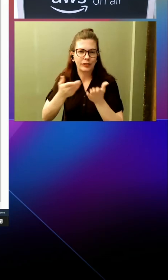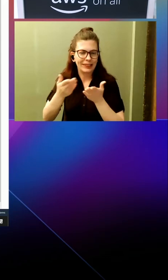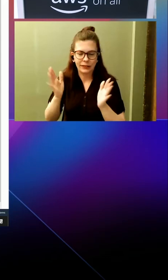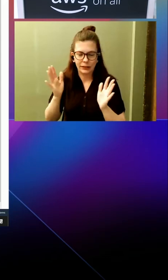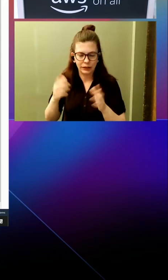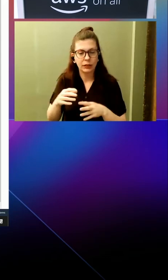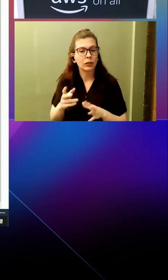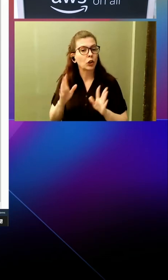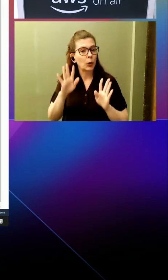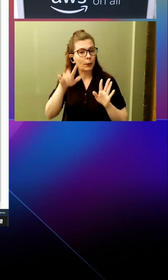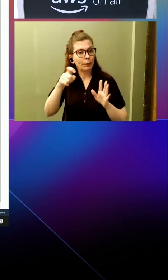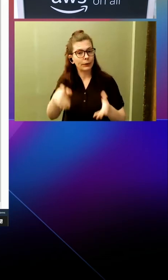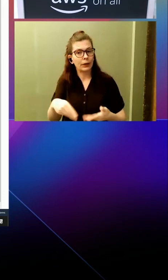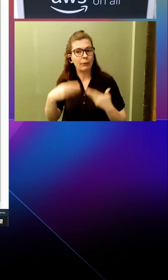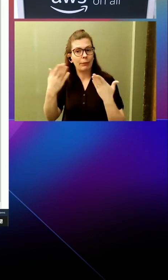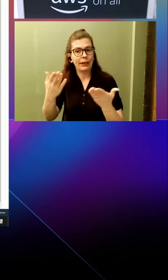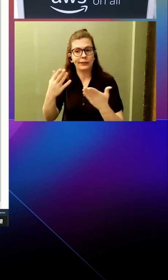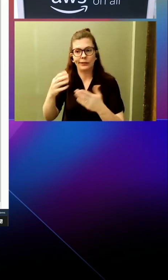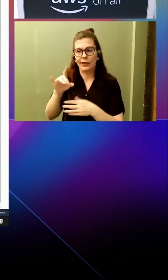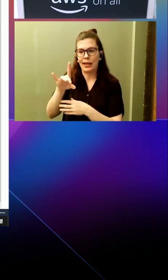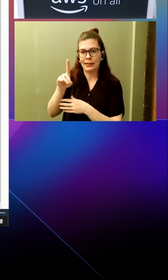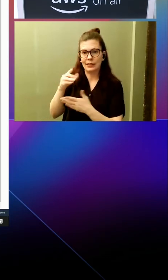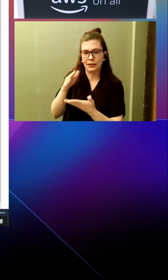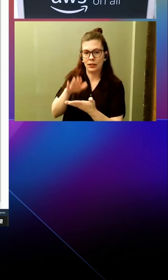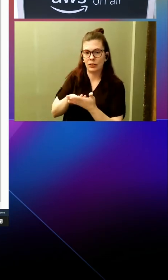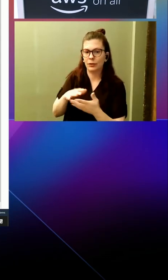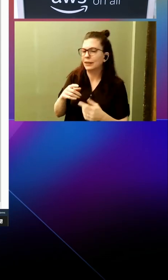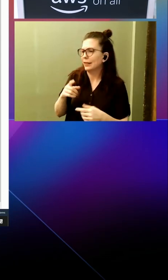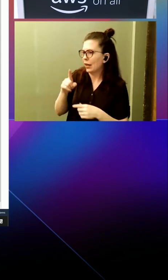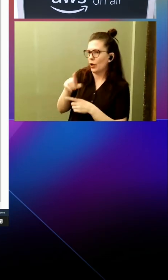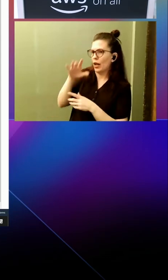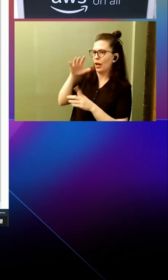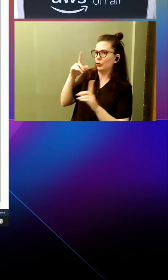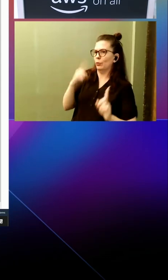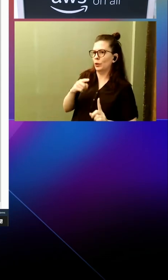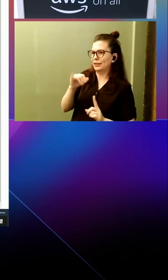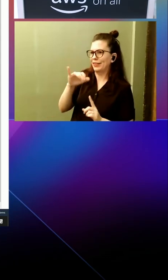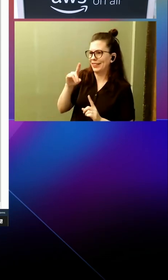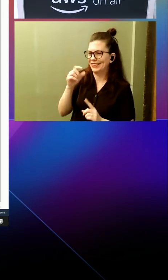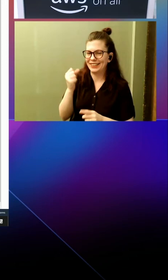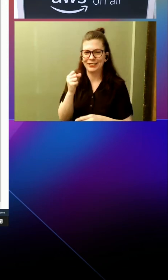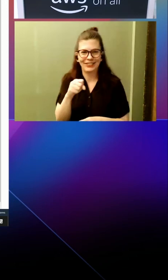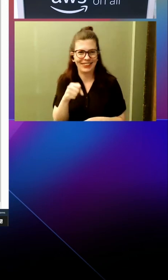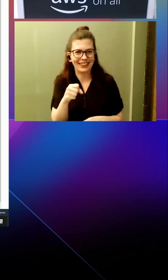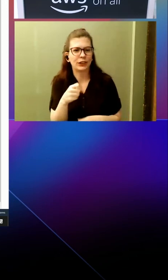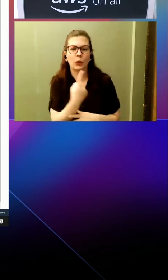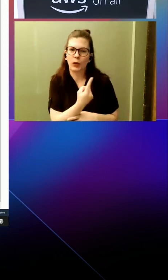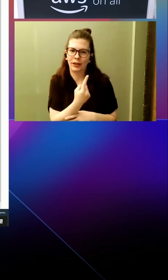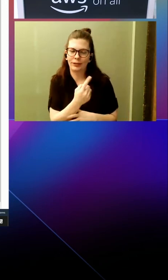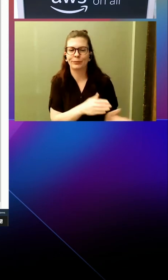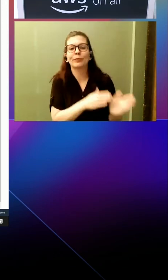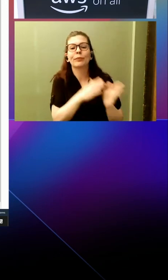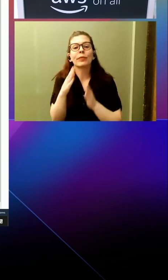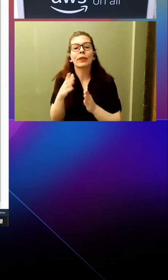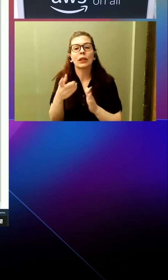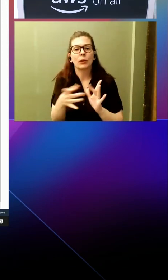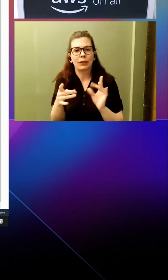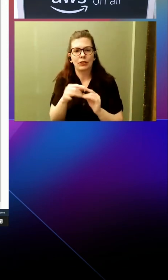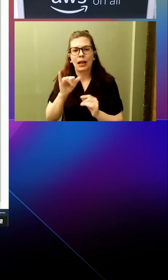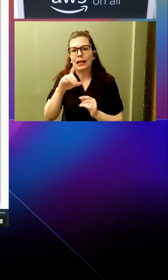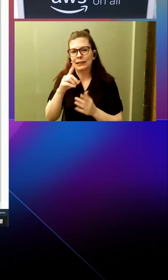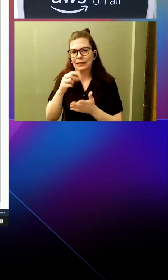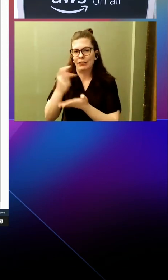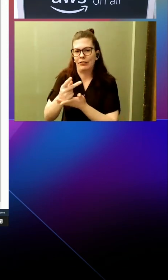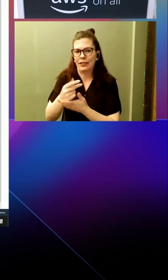a form of ID document. 100 points of ID. Yep, exactly. So that's one. Yeah. The other one is, as you mentioned, ID verification. You have to take